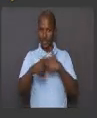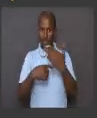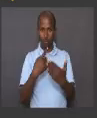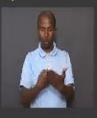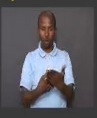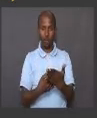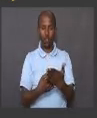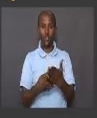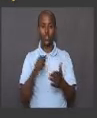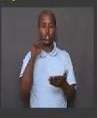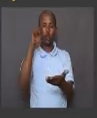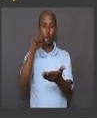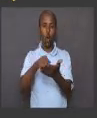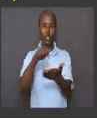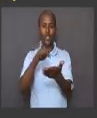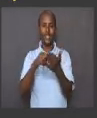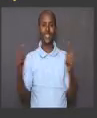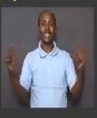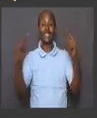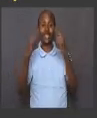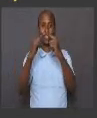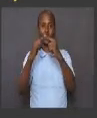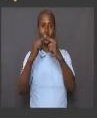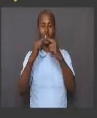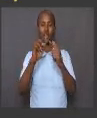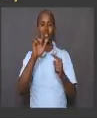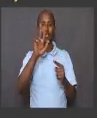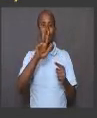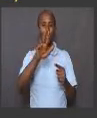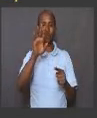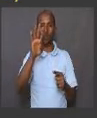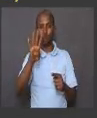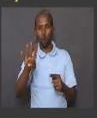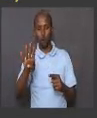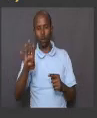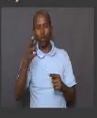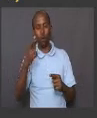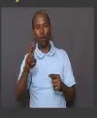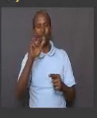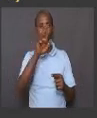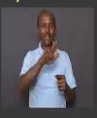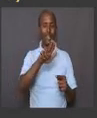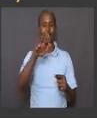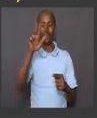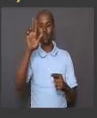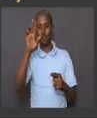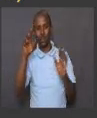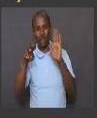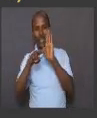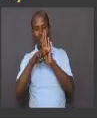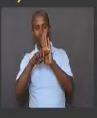Therefore, the points of intersection are 3, 4 or 3,